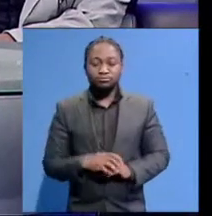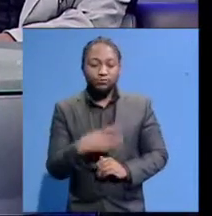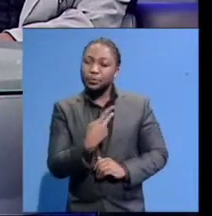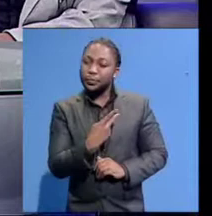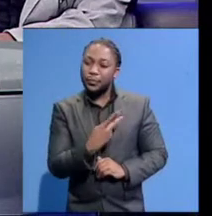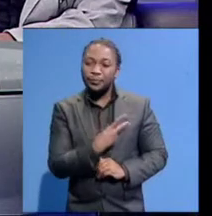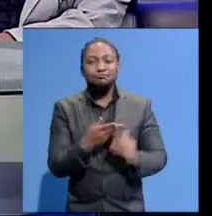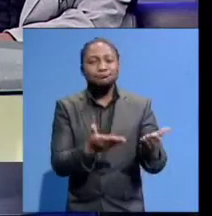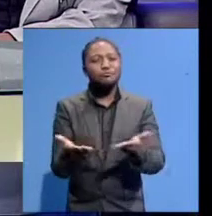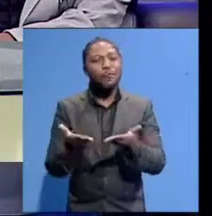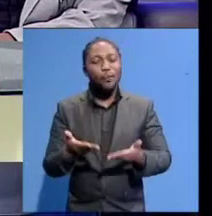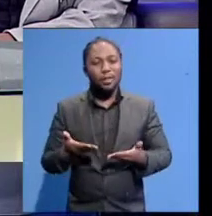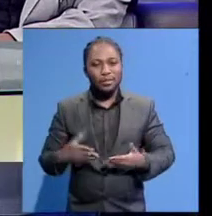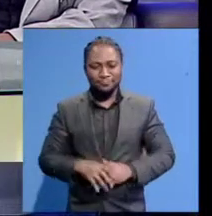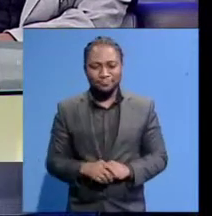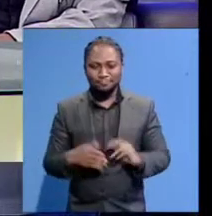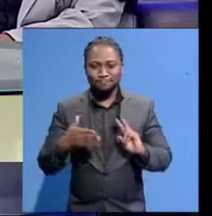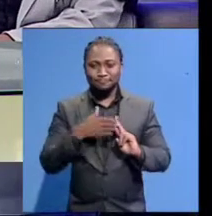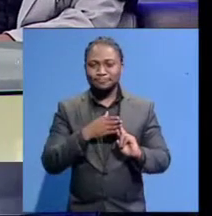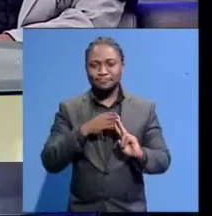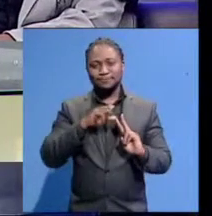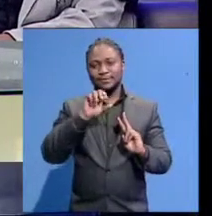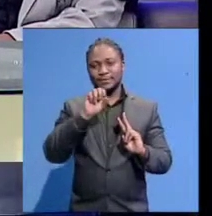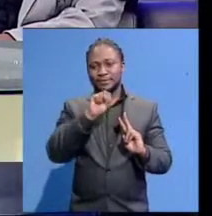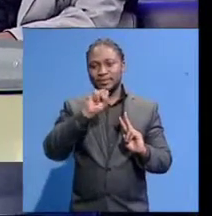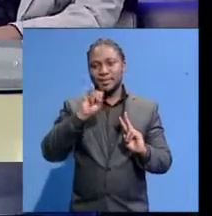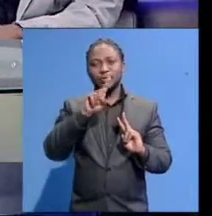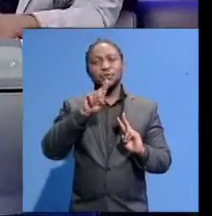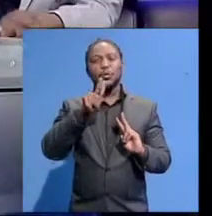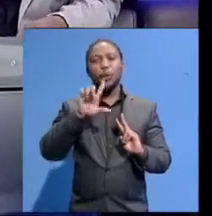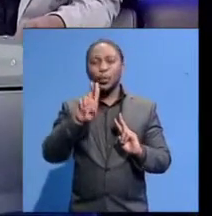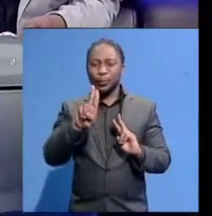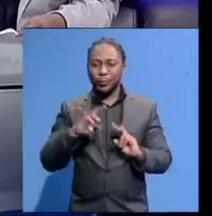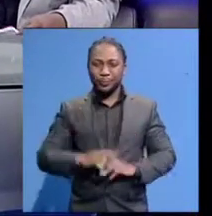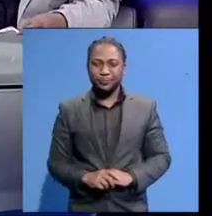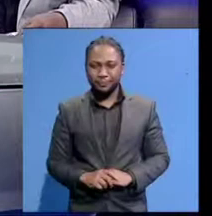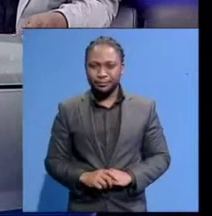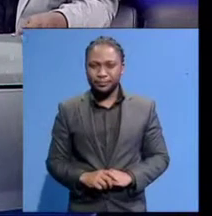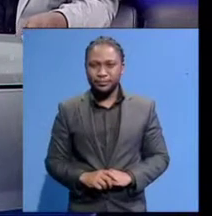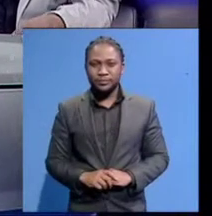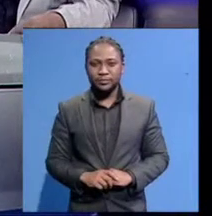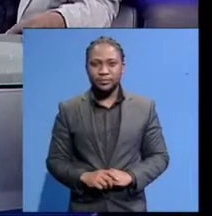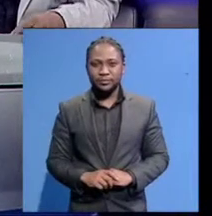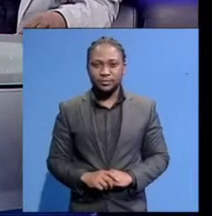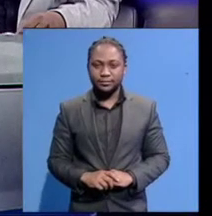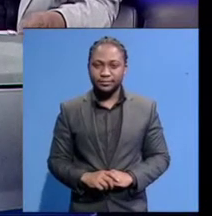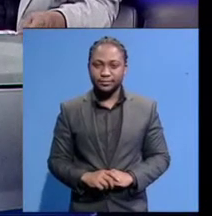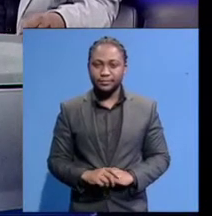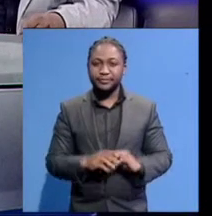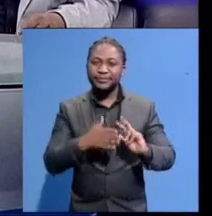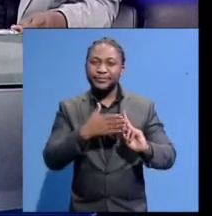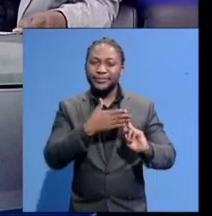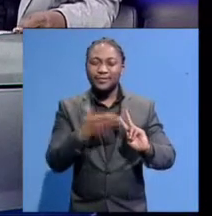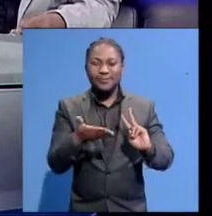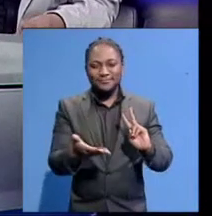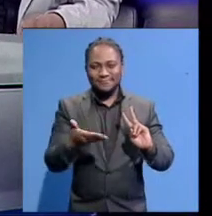Tracy Going, and Shaka Sisulu is with me. The two of us will be with you tonight. Good evening, Tracy. I suppose from Dada